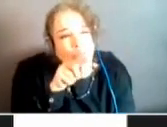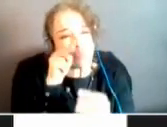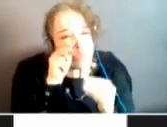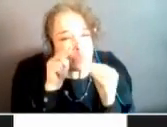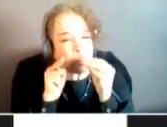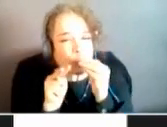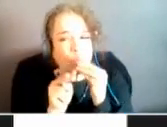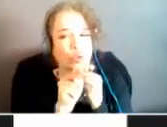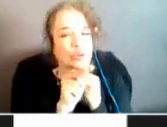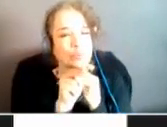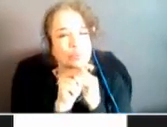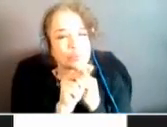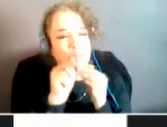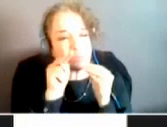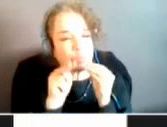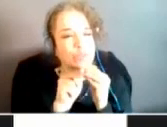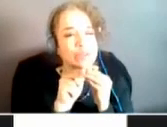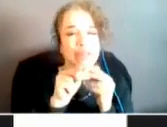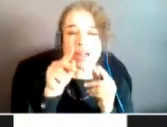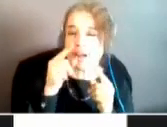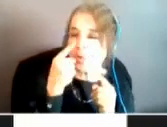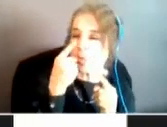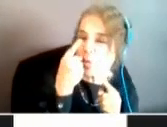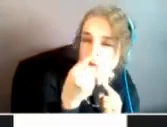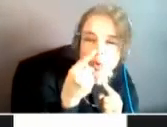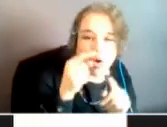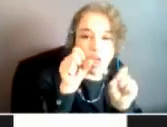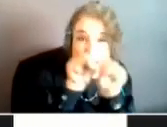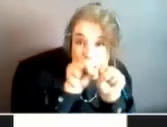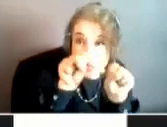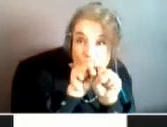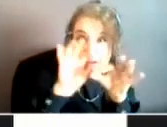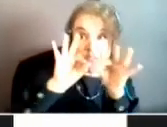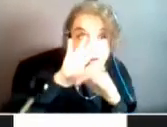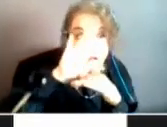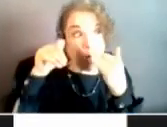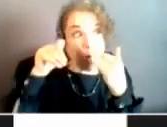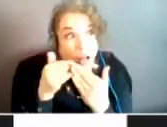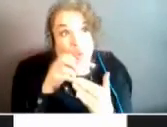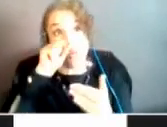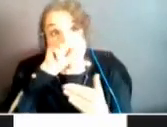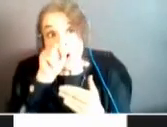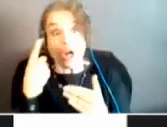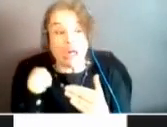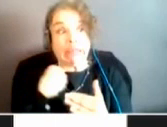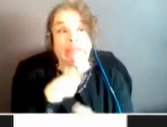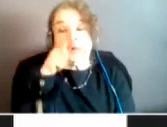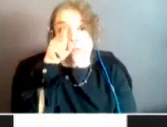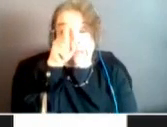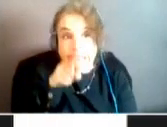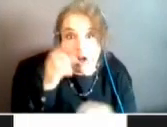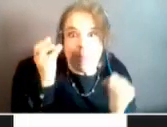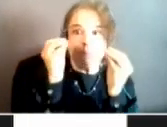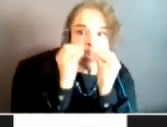at, you know, does one shoe fit all older people, or do we really need to be